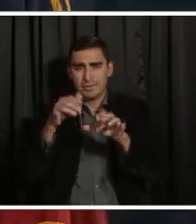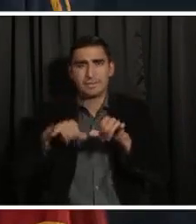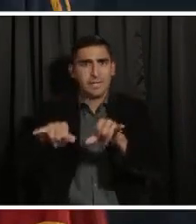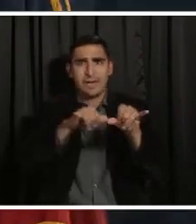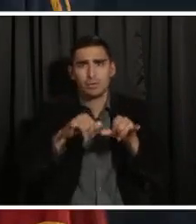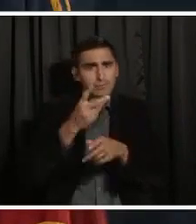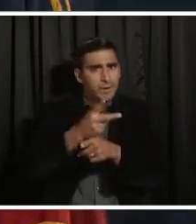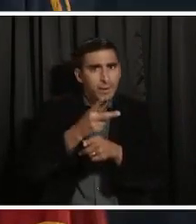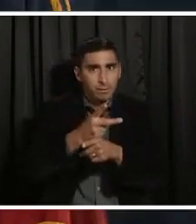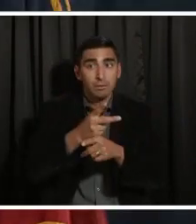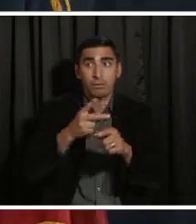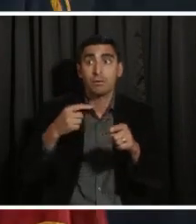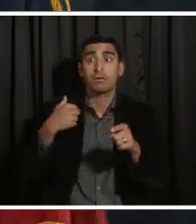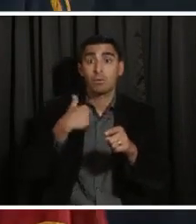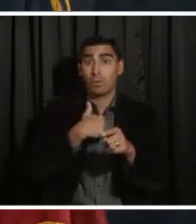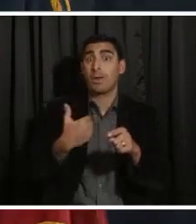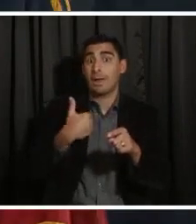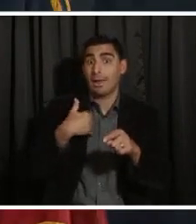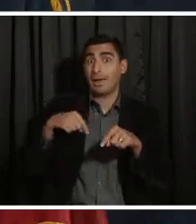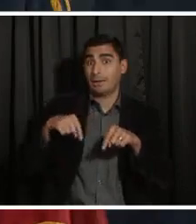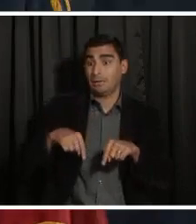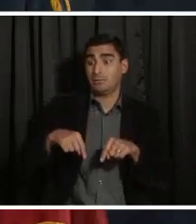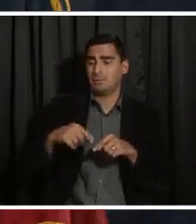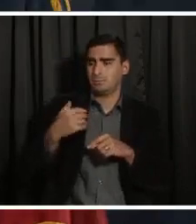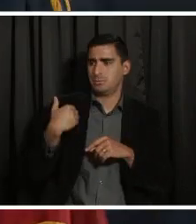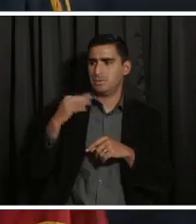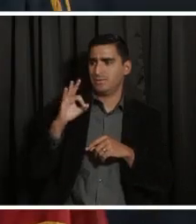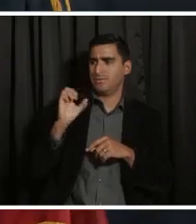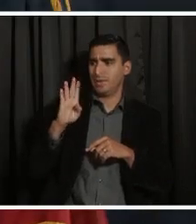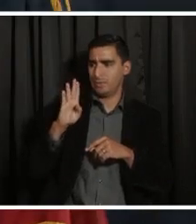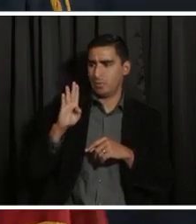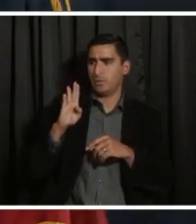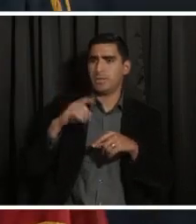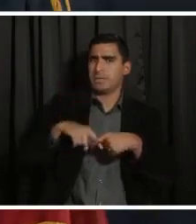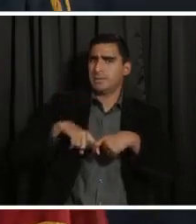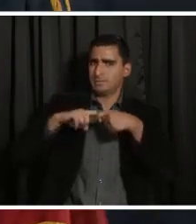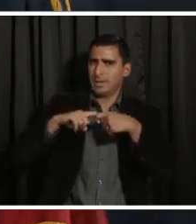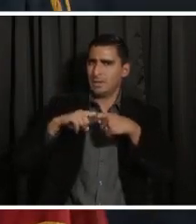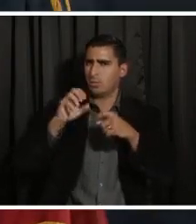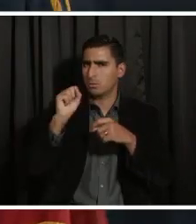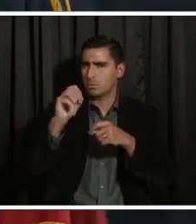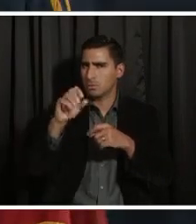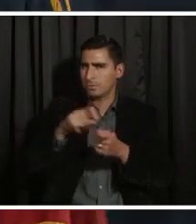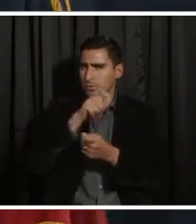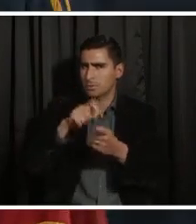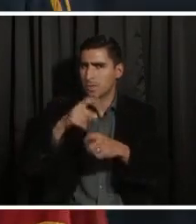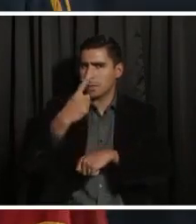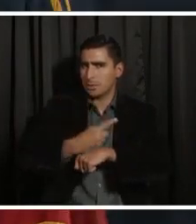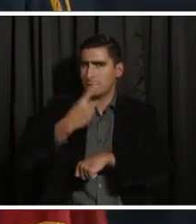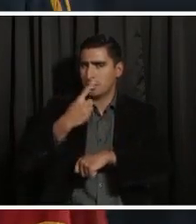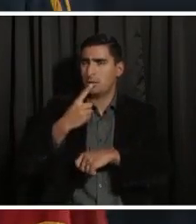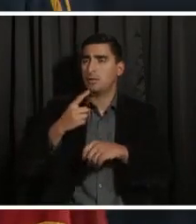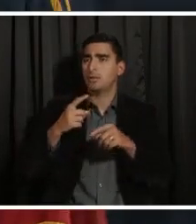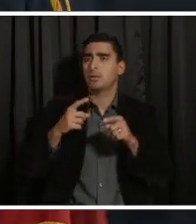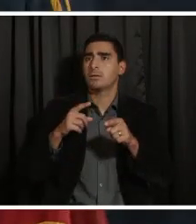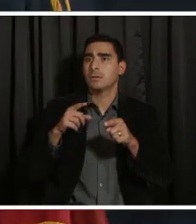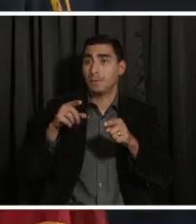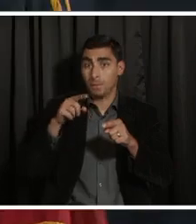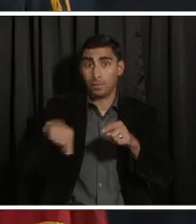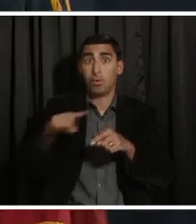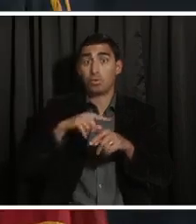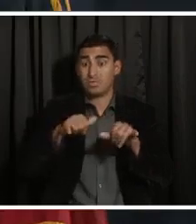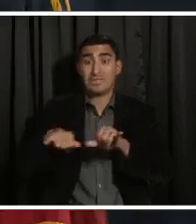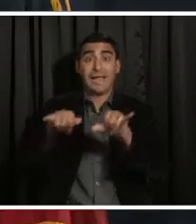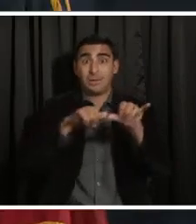year. I believe they were suspended in February. We'll get you the exact date. Those are ready to be re-implemented